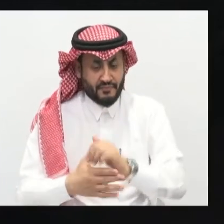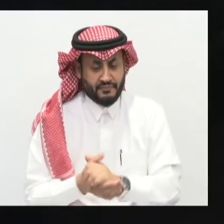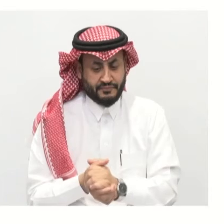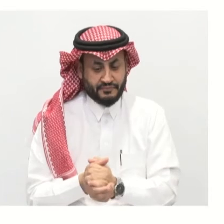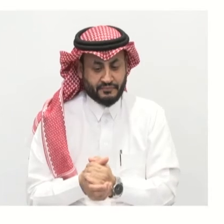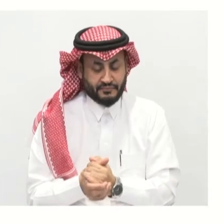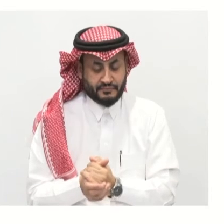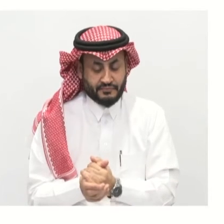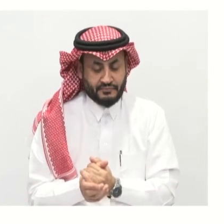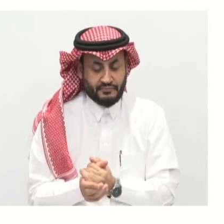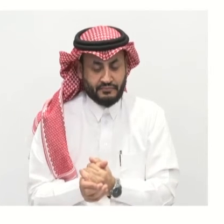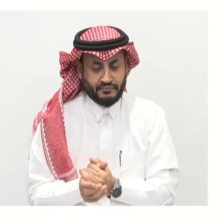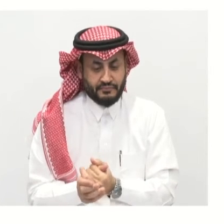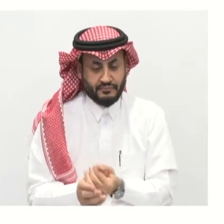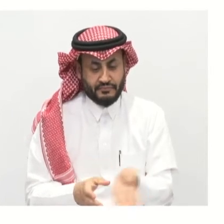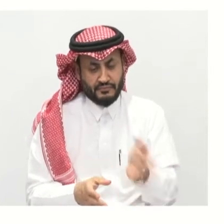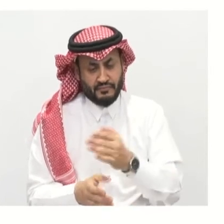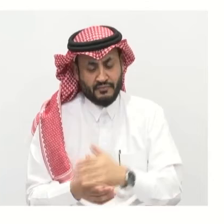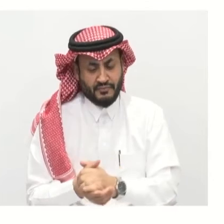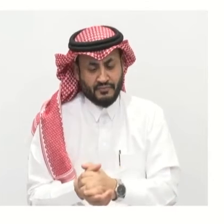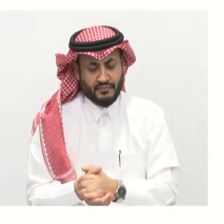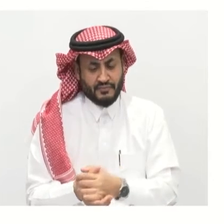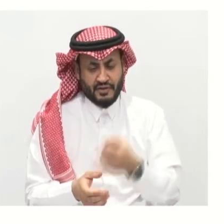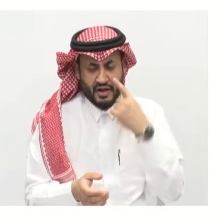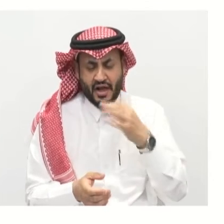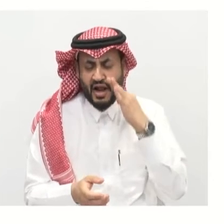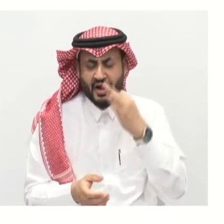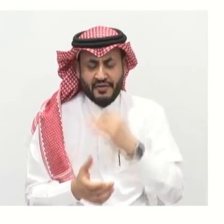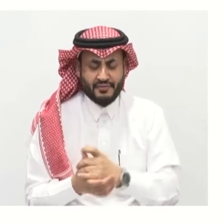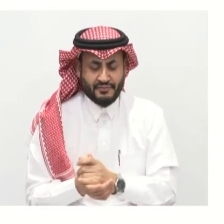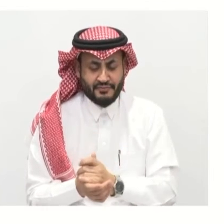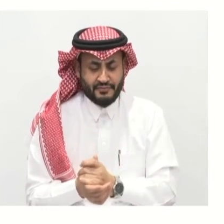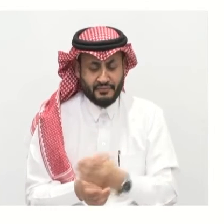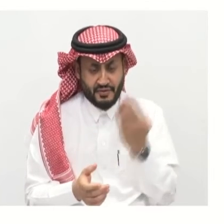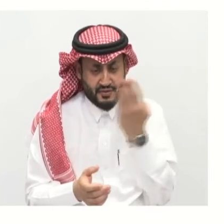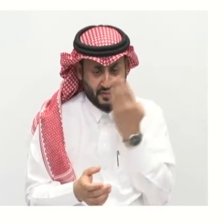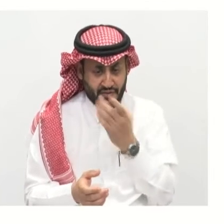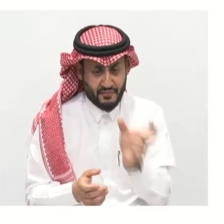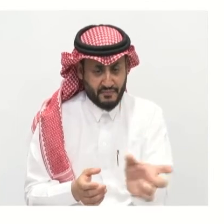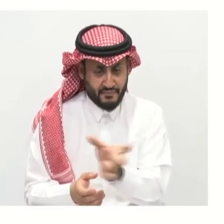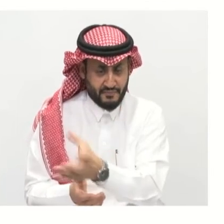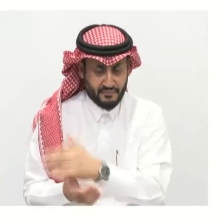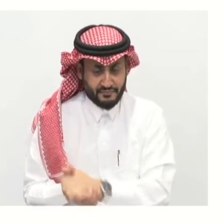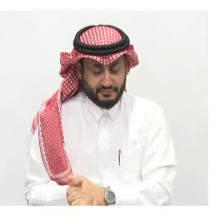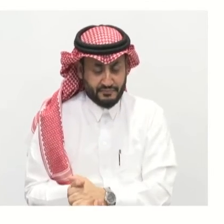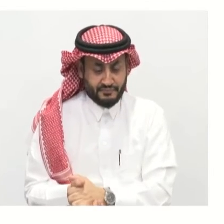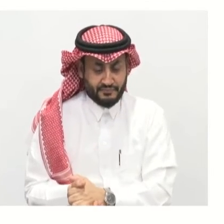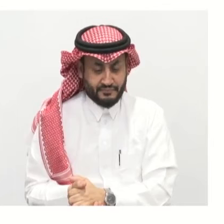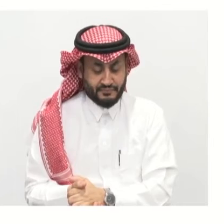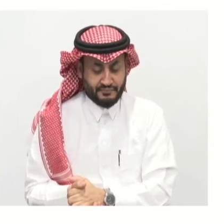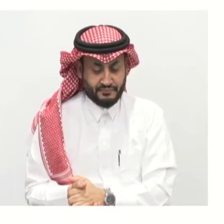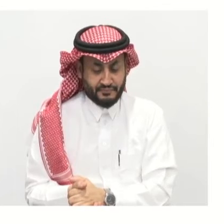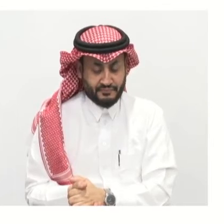and those. Now we're going to go back and visit the sounds. We're going to read each sentence, okay? And they